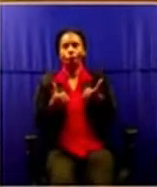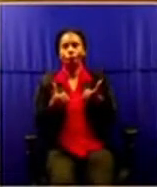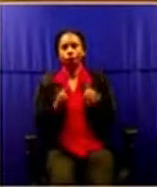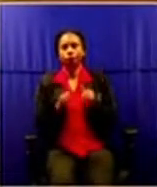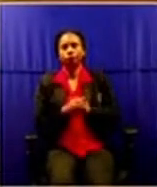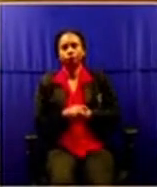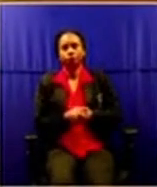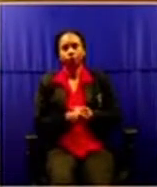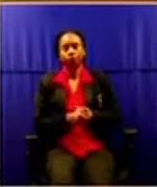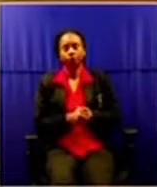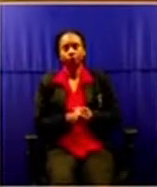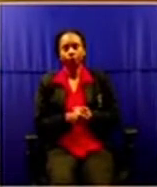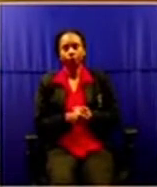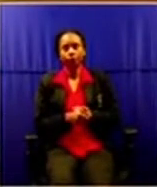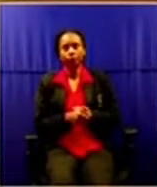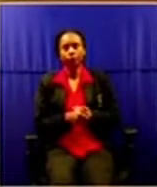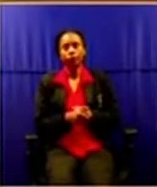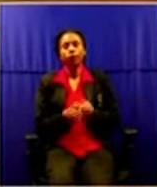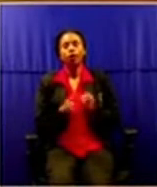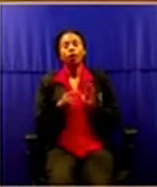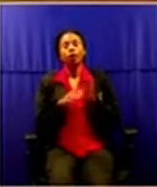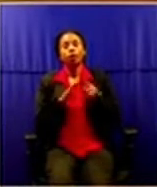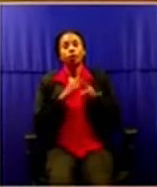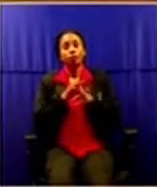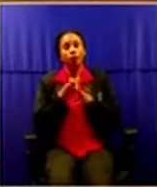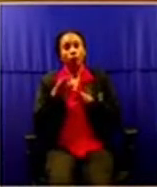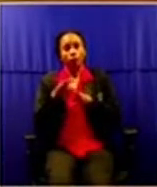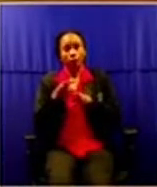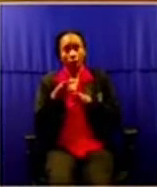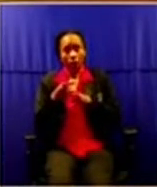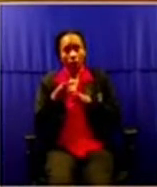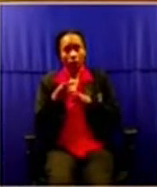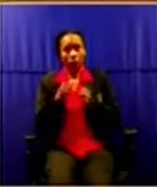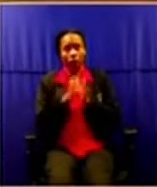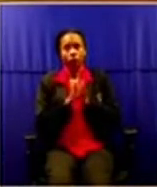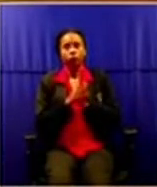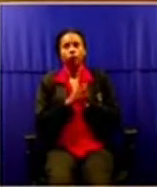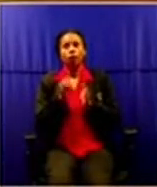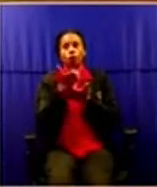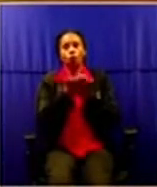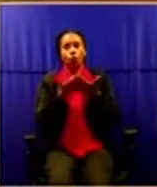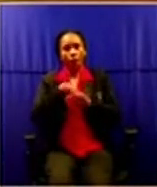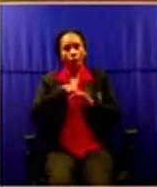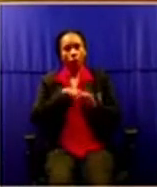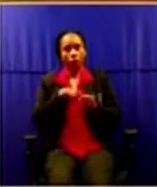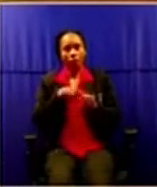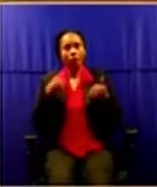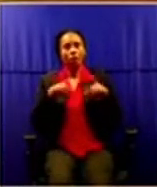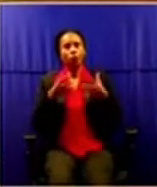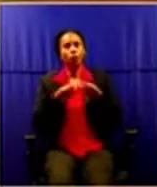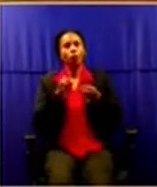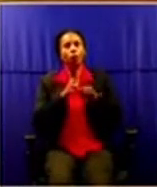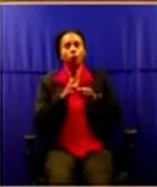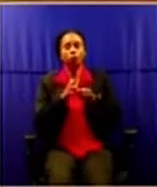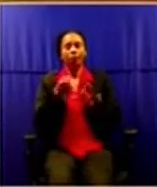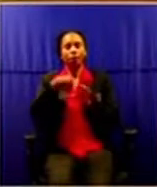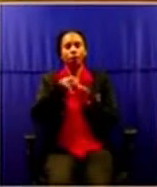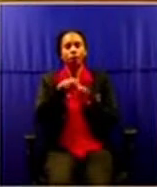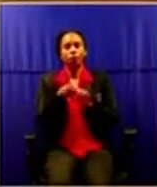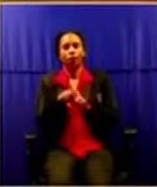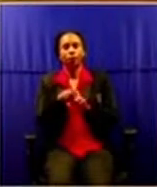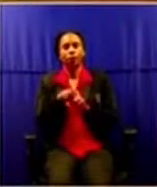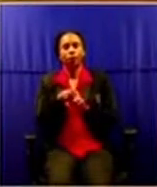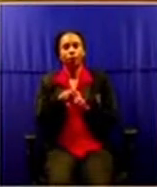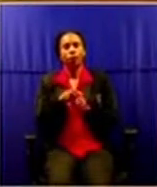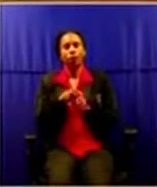The success of our economy starts with the investment we need to make in our people,